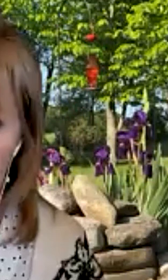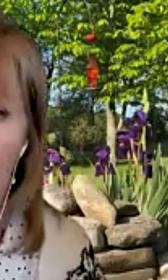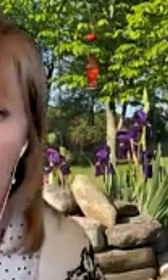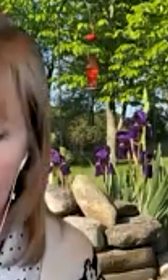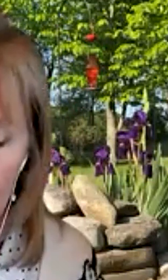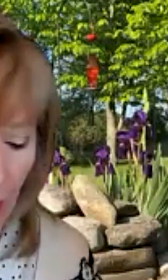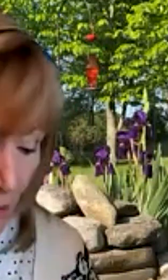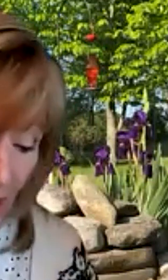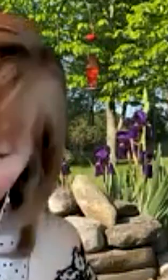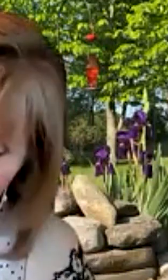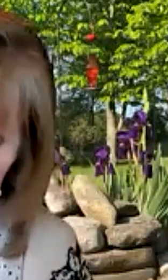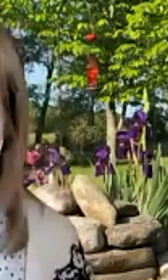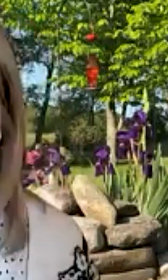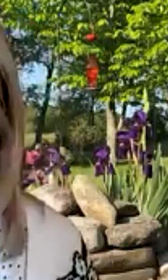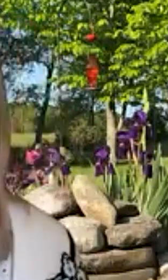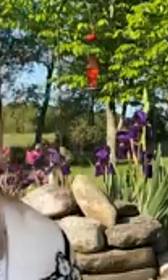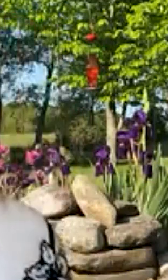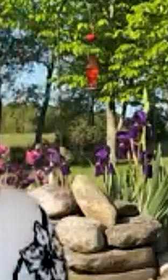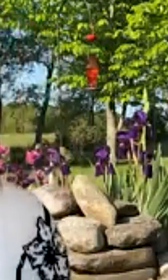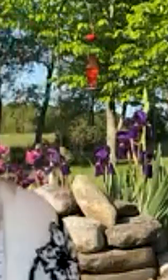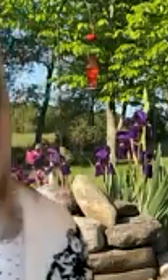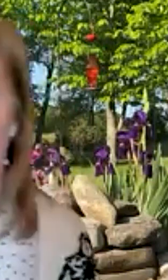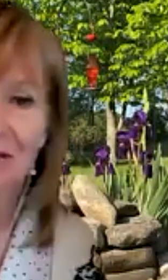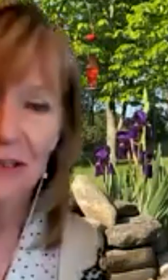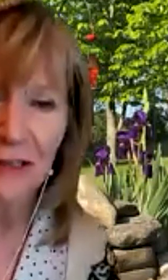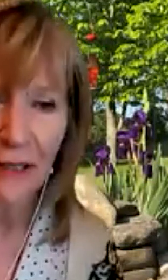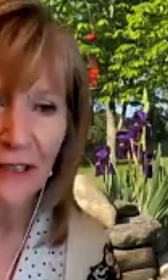should be helping also, but heavens knows we need to reduce